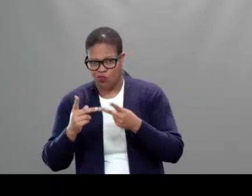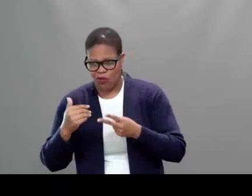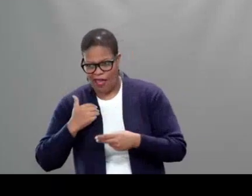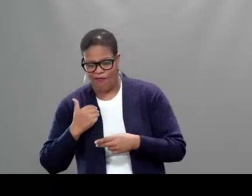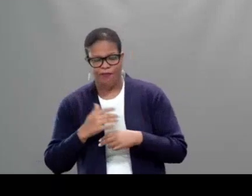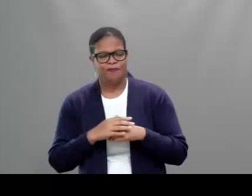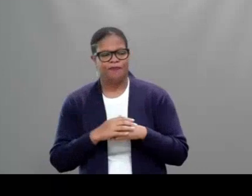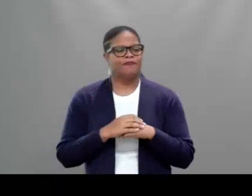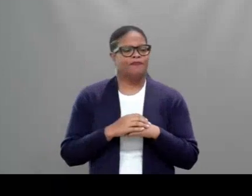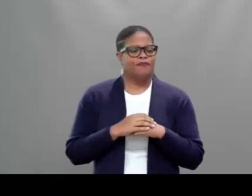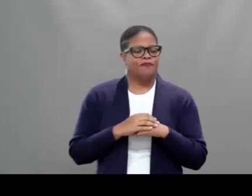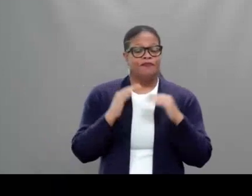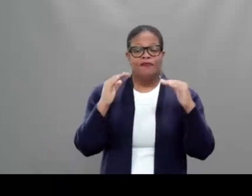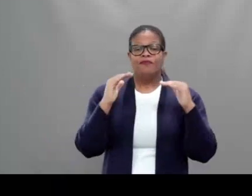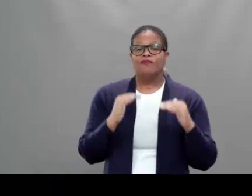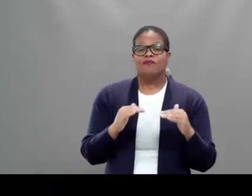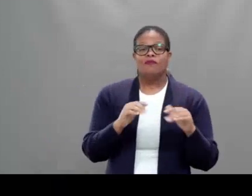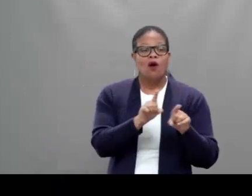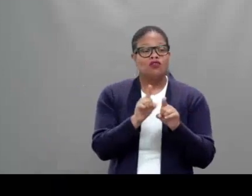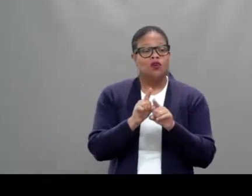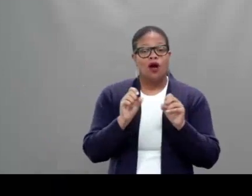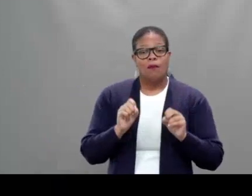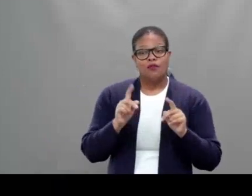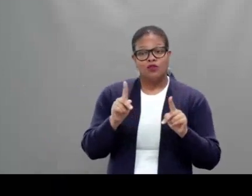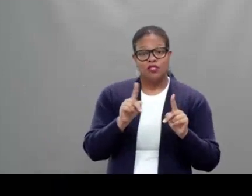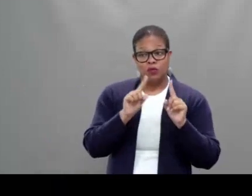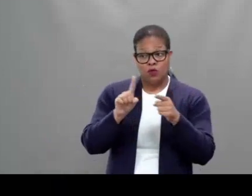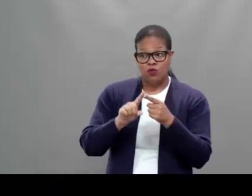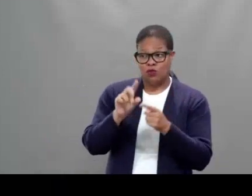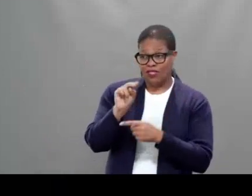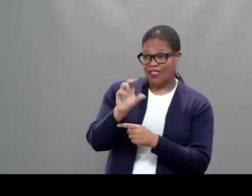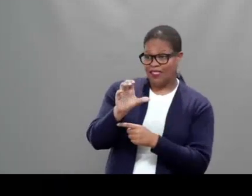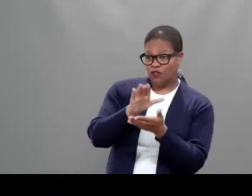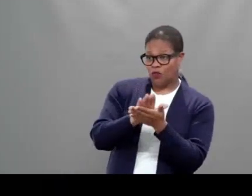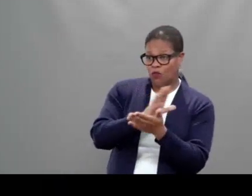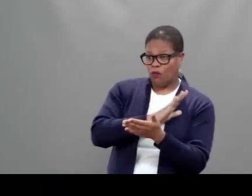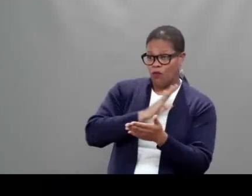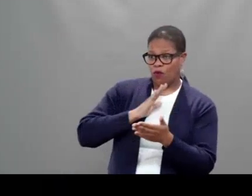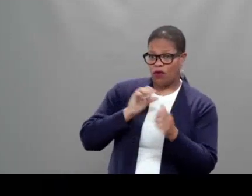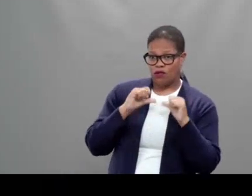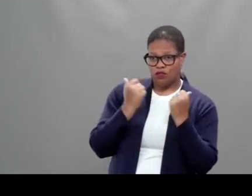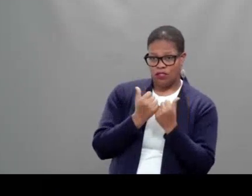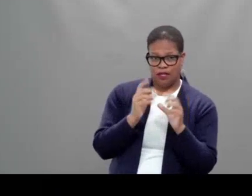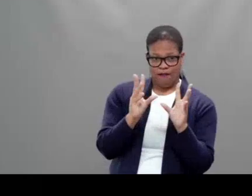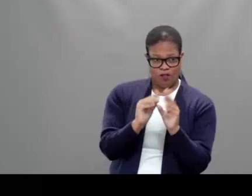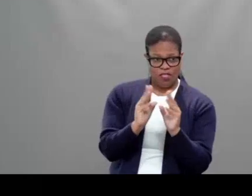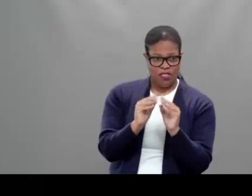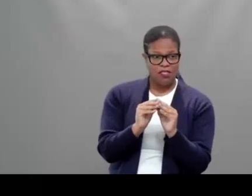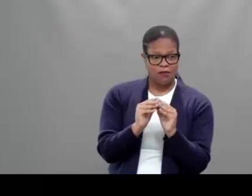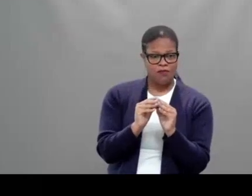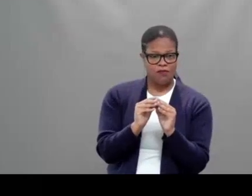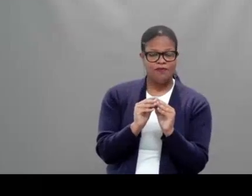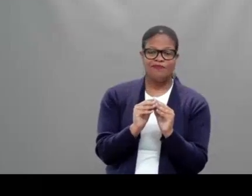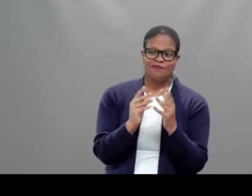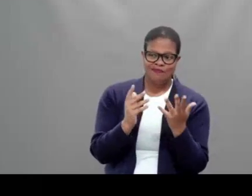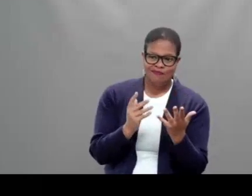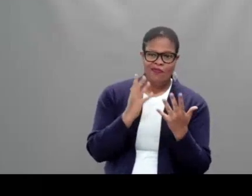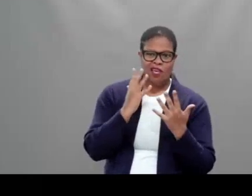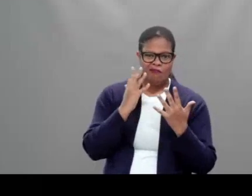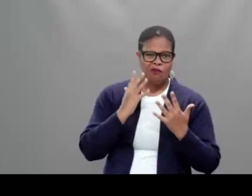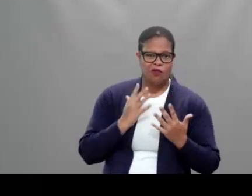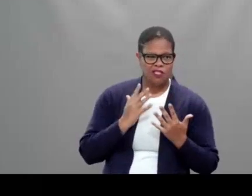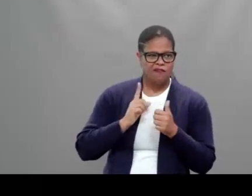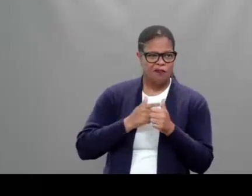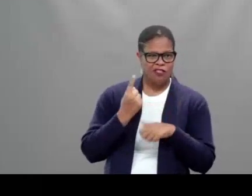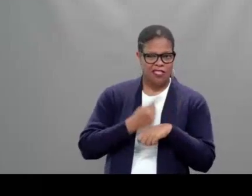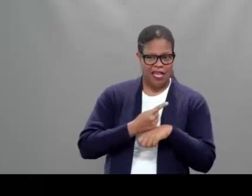And then we also have the opportunity to go to the NC School Board Association Conference. And unfortunately, the first day